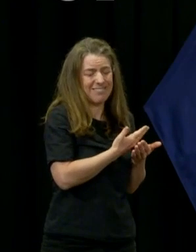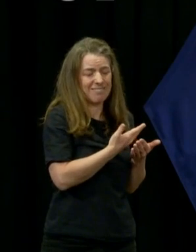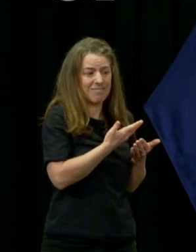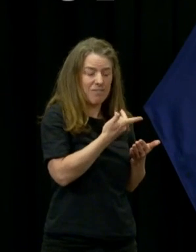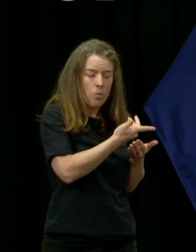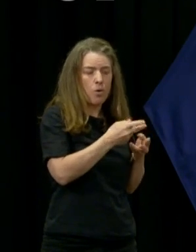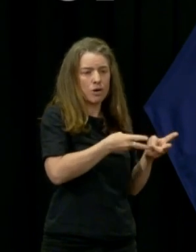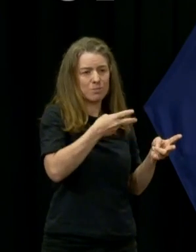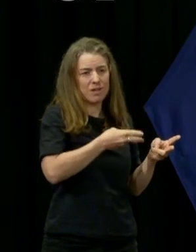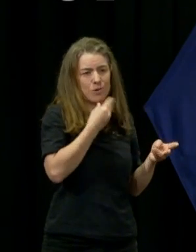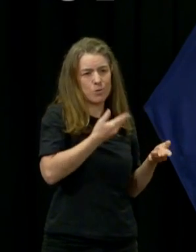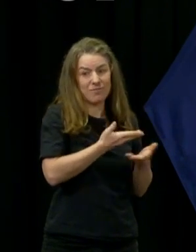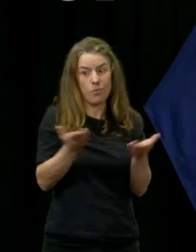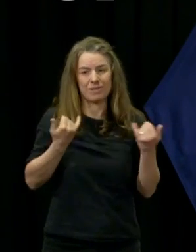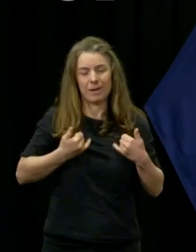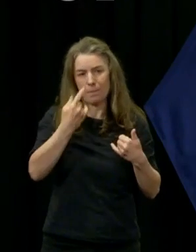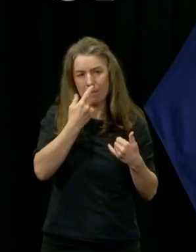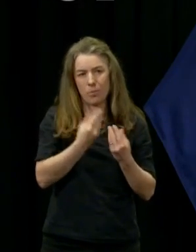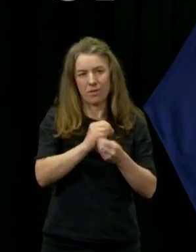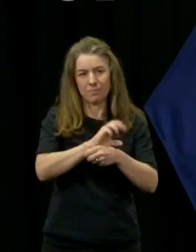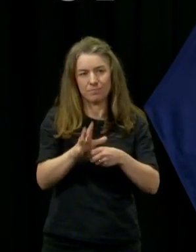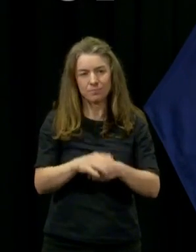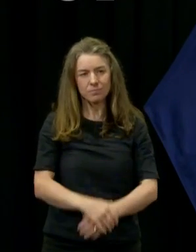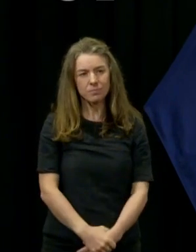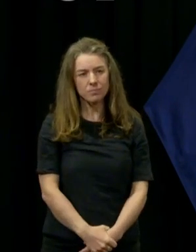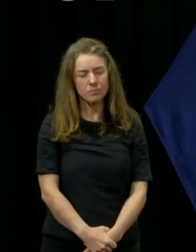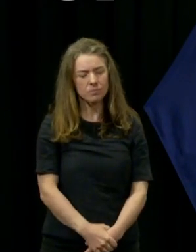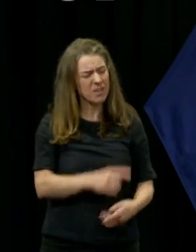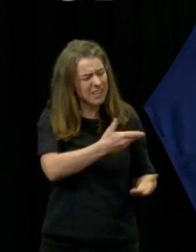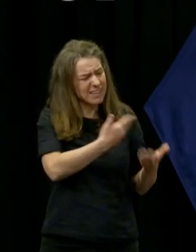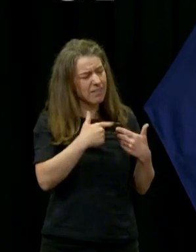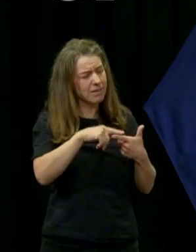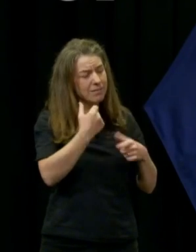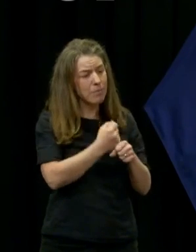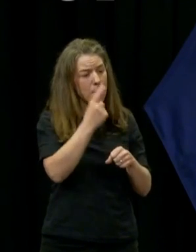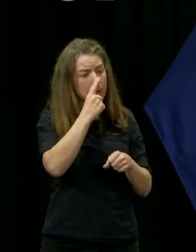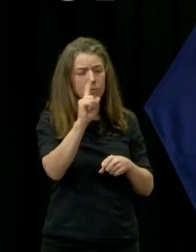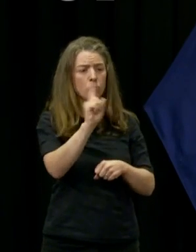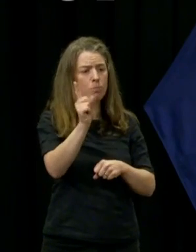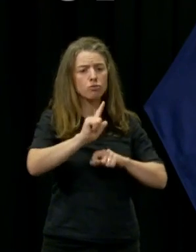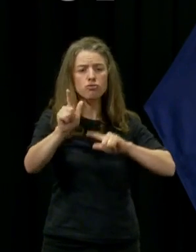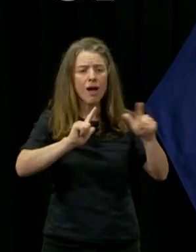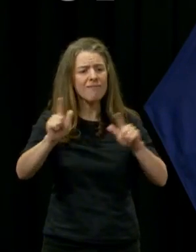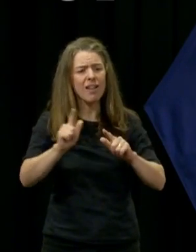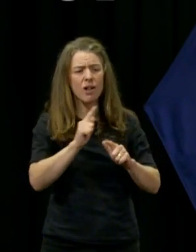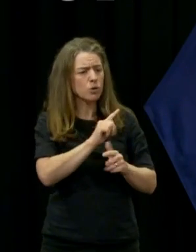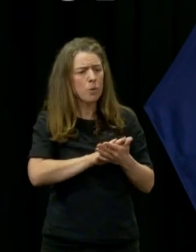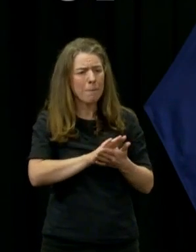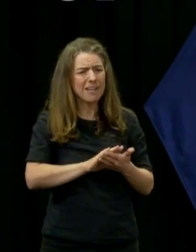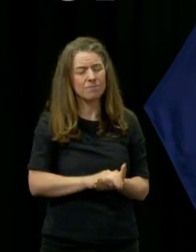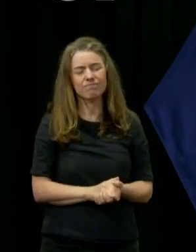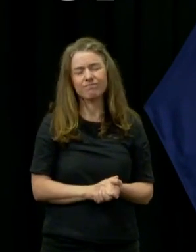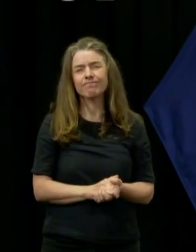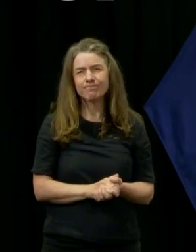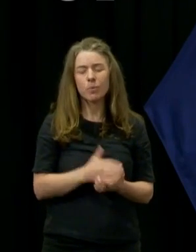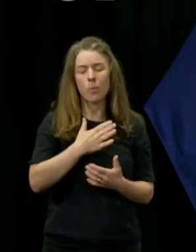system. What instances should people not travel domestically, and in what cases do you think they can? We're asking people to be very